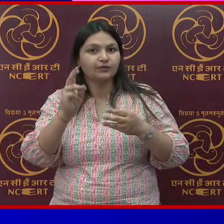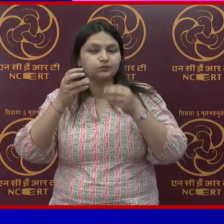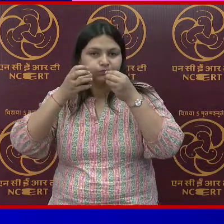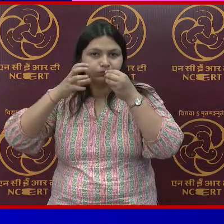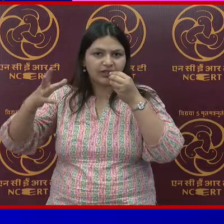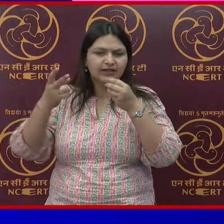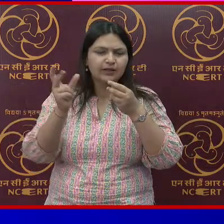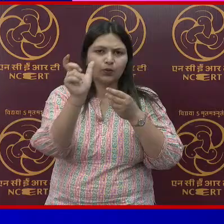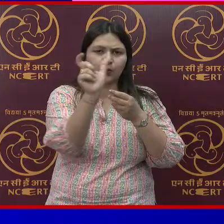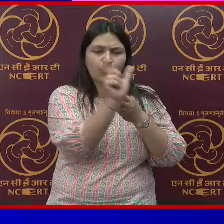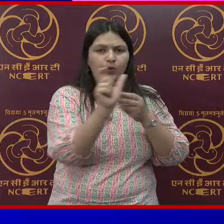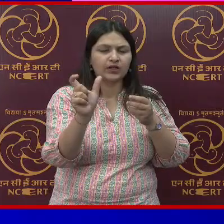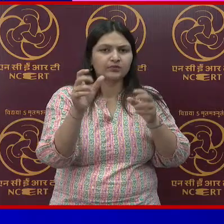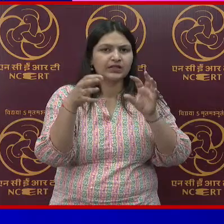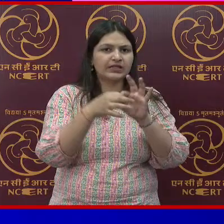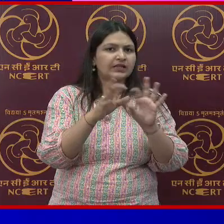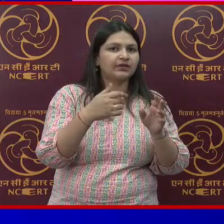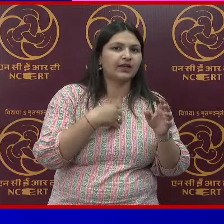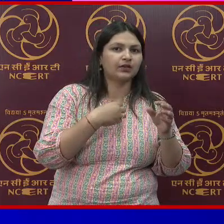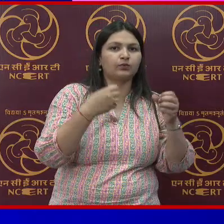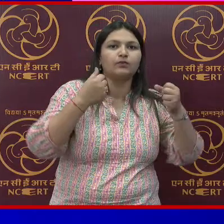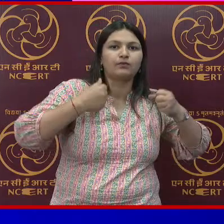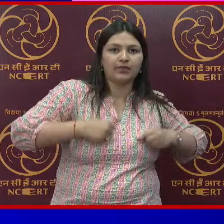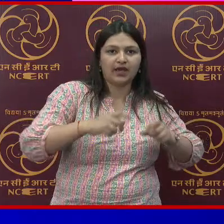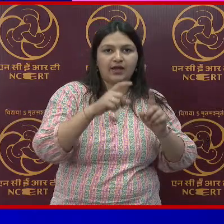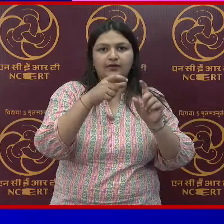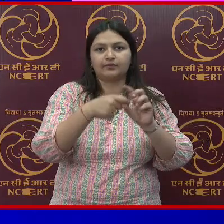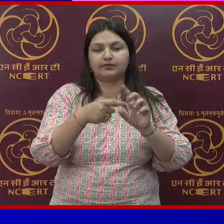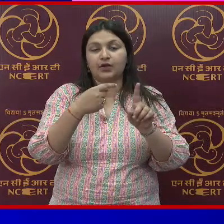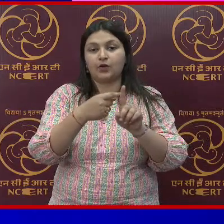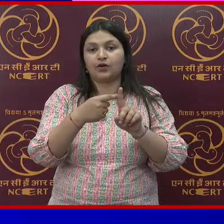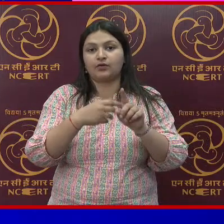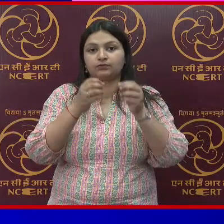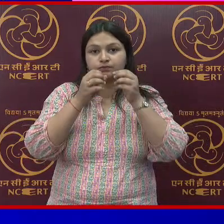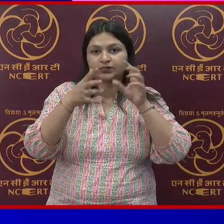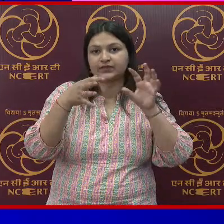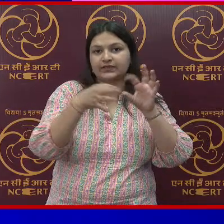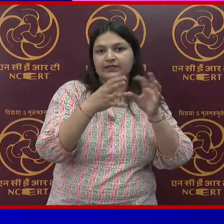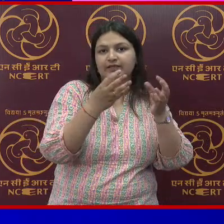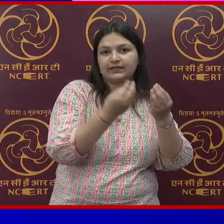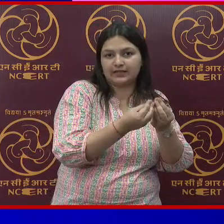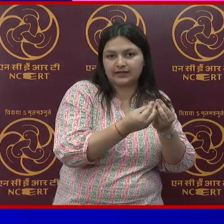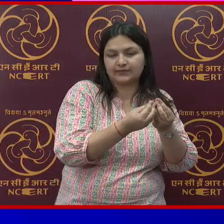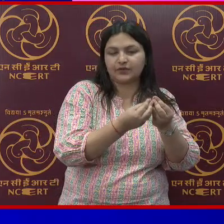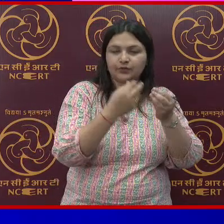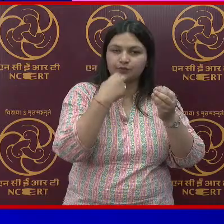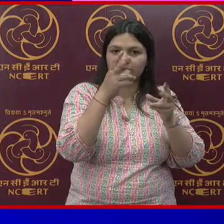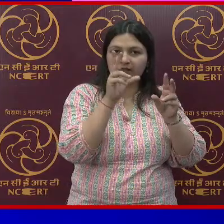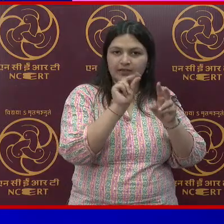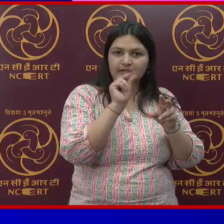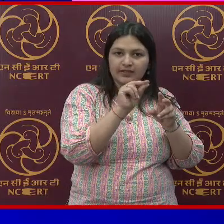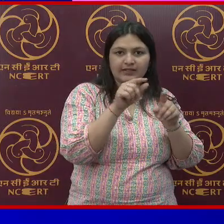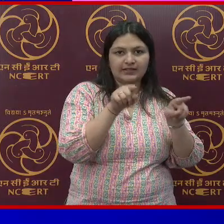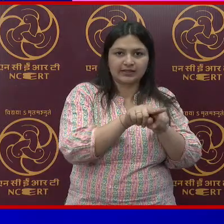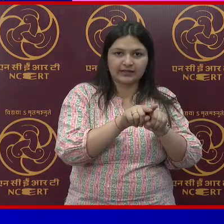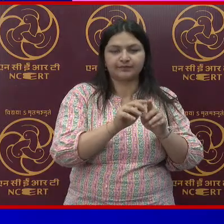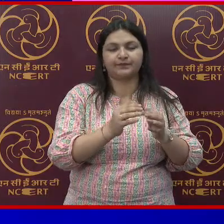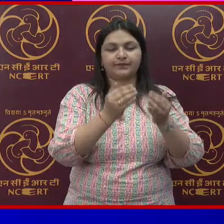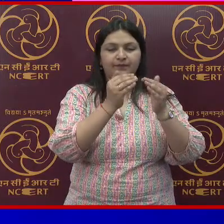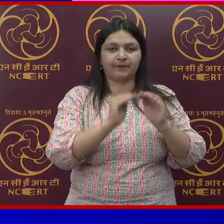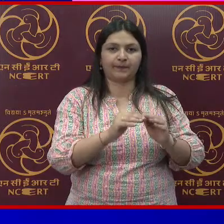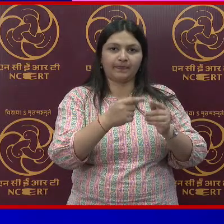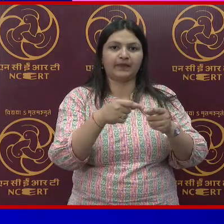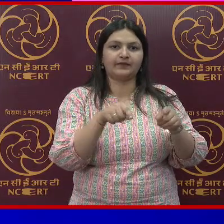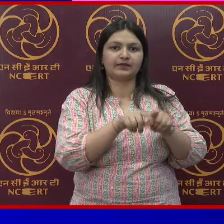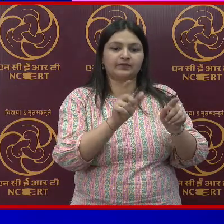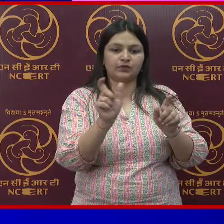ant, and clock. So Which the one clock is different. Yes, the clock is different because it is from a different phonic sound. Right. Third ma'am. one is